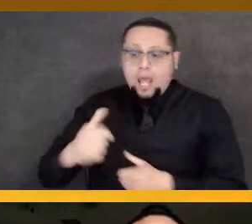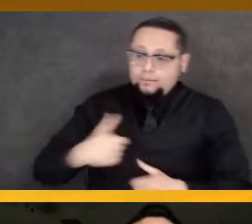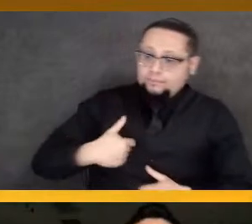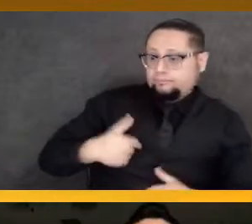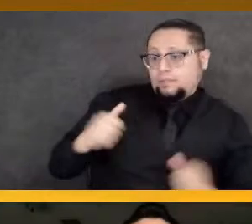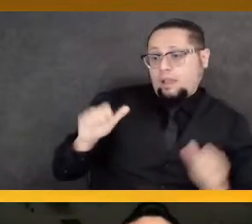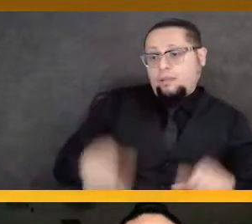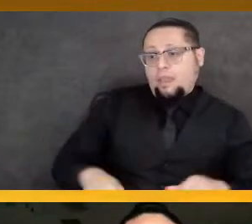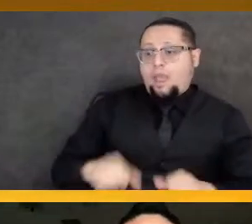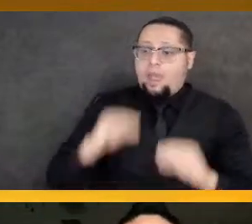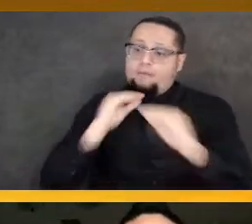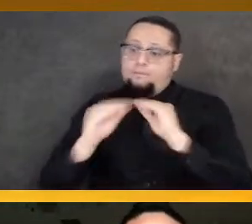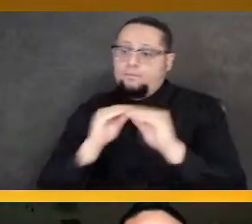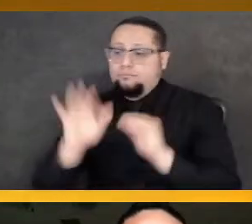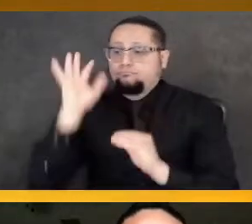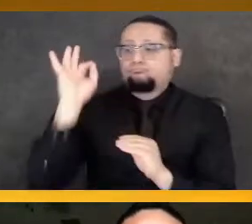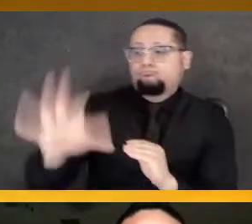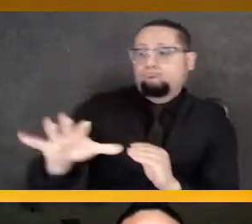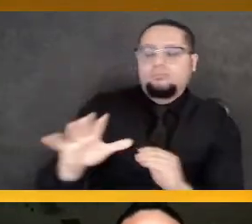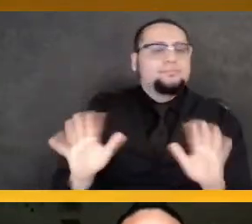Thank you.